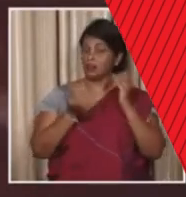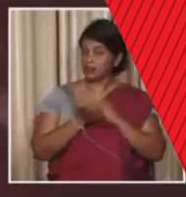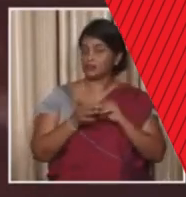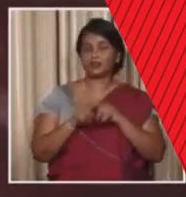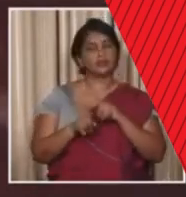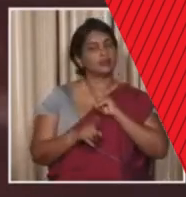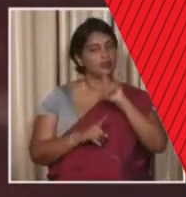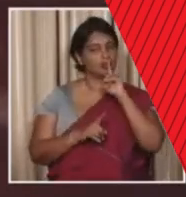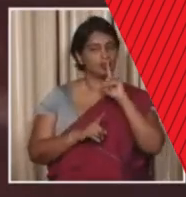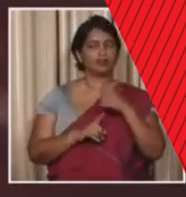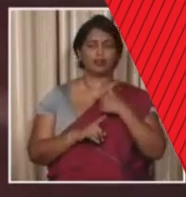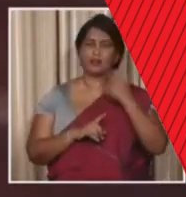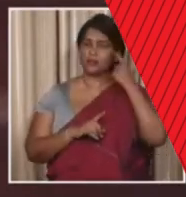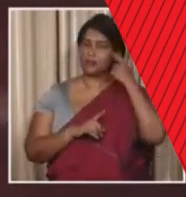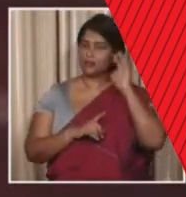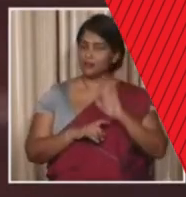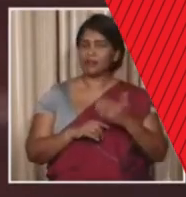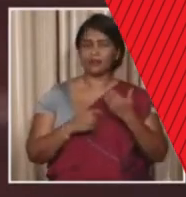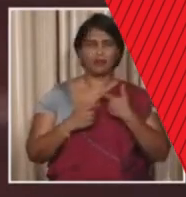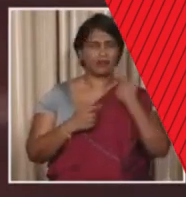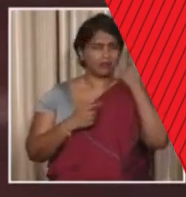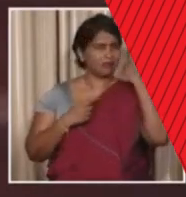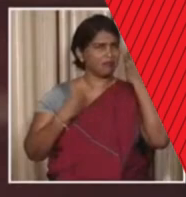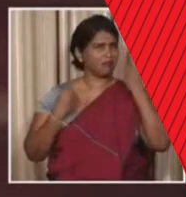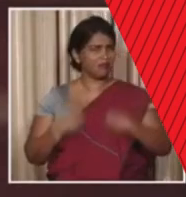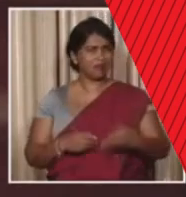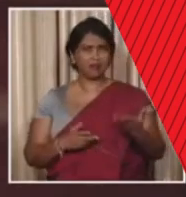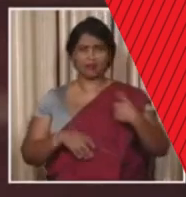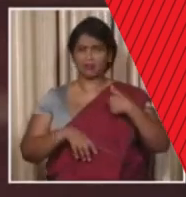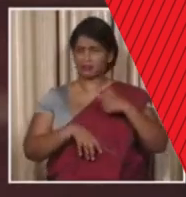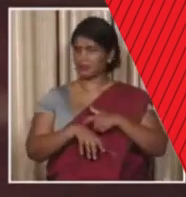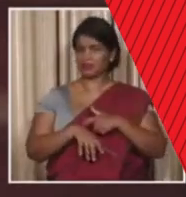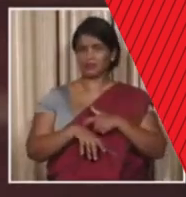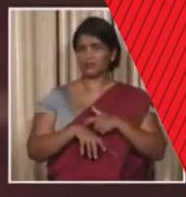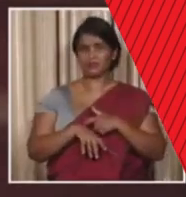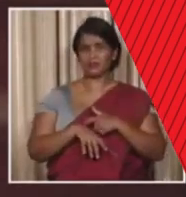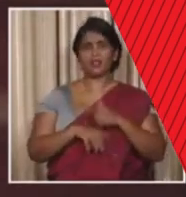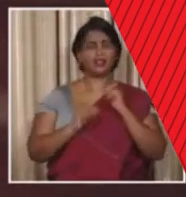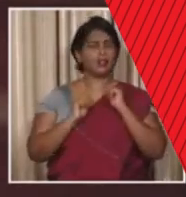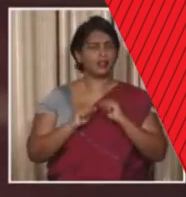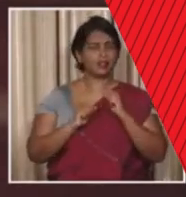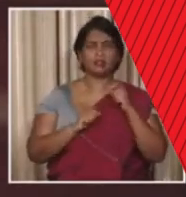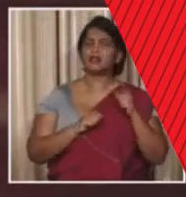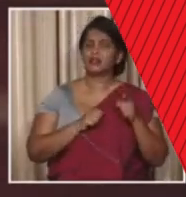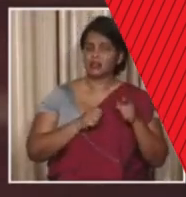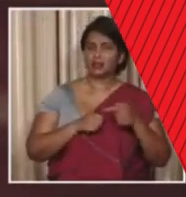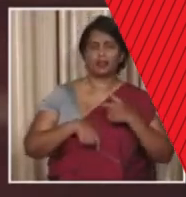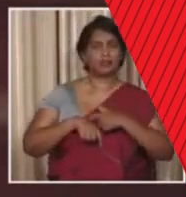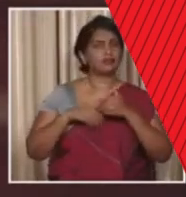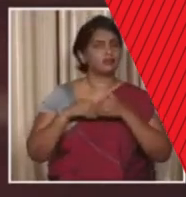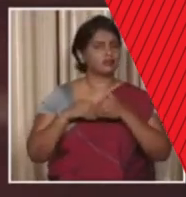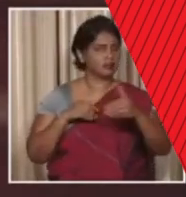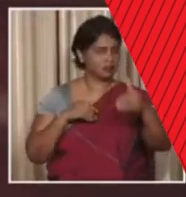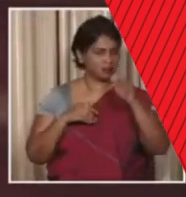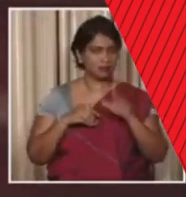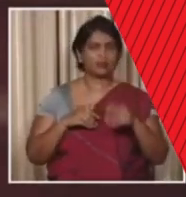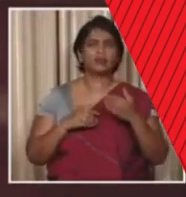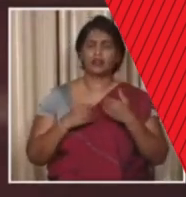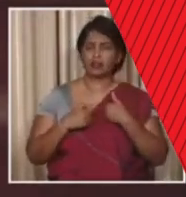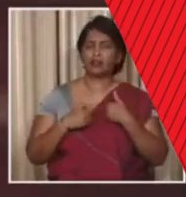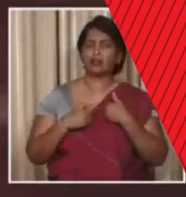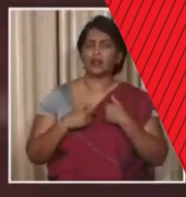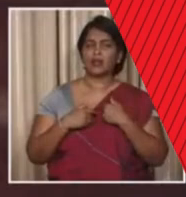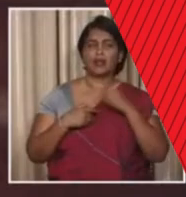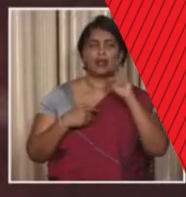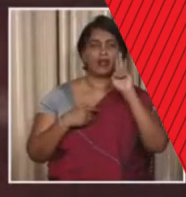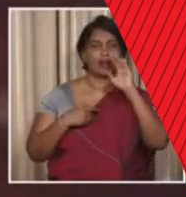disappointed is that over the period of time, if you go to Rama and Sita's story, even